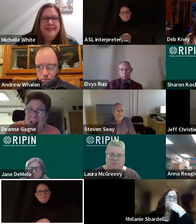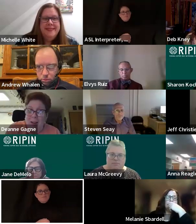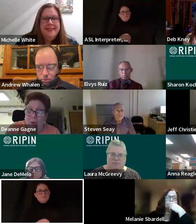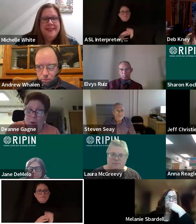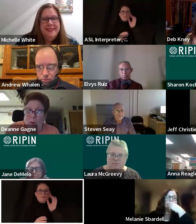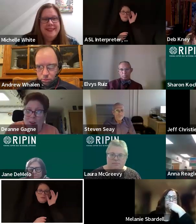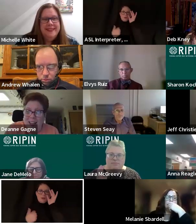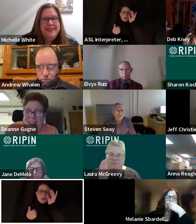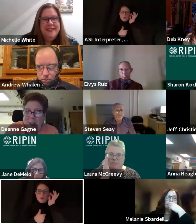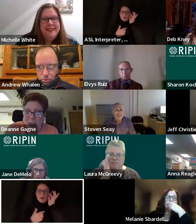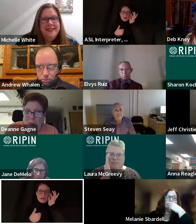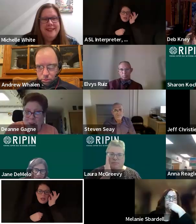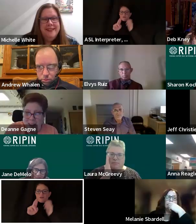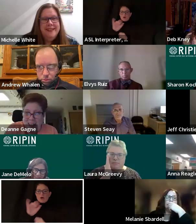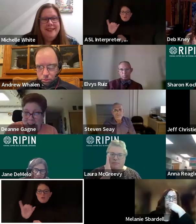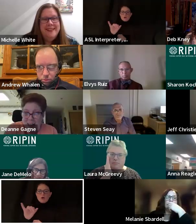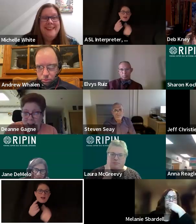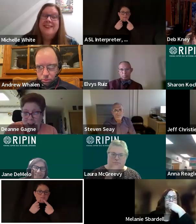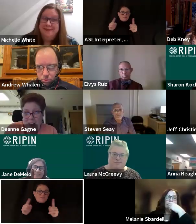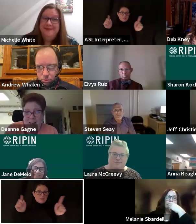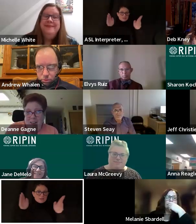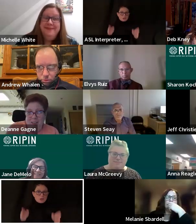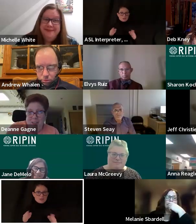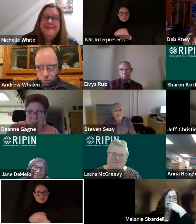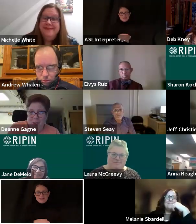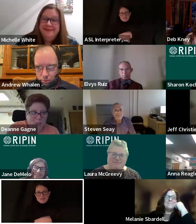We're gonna have our own Rhode Island celebrity.